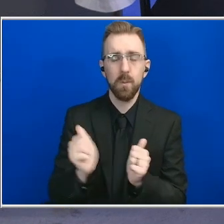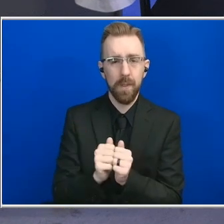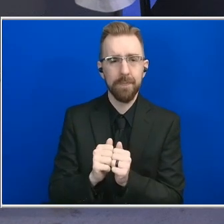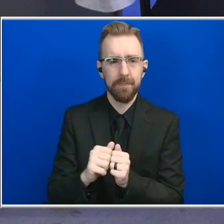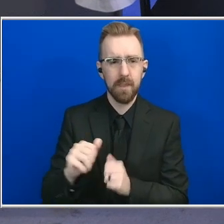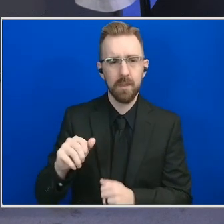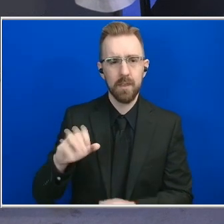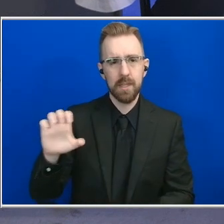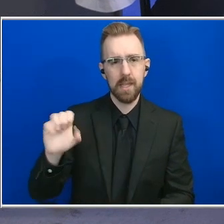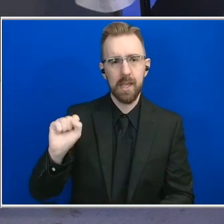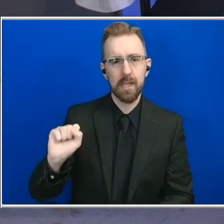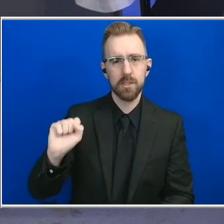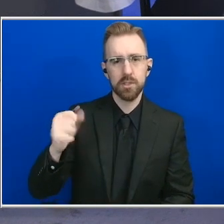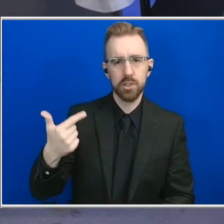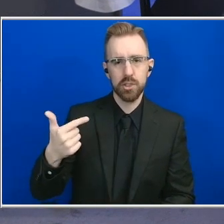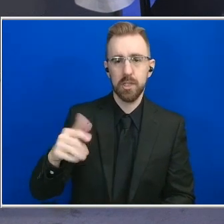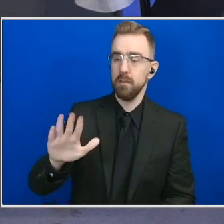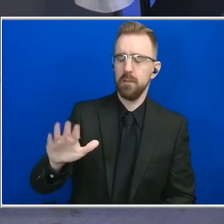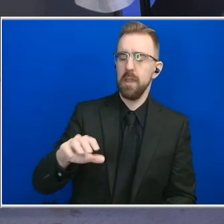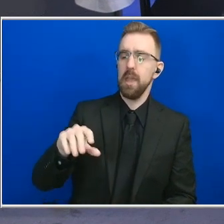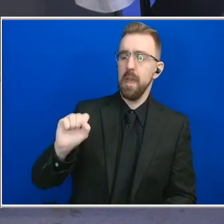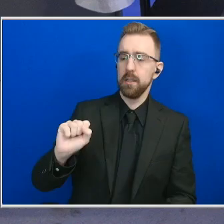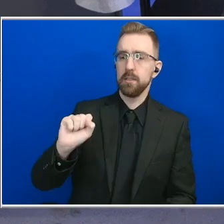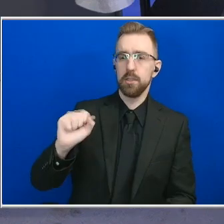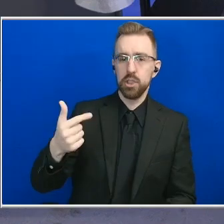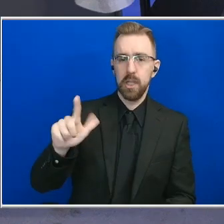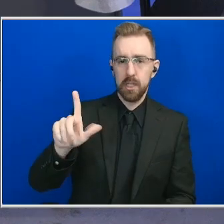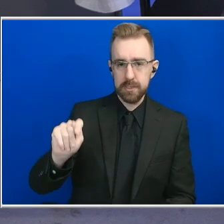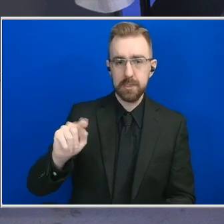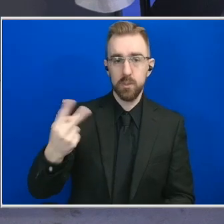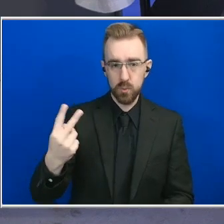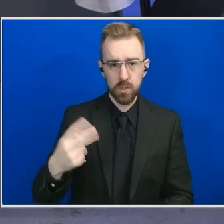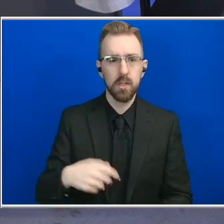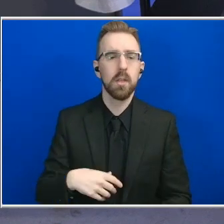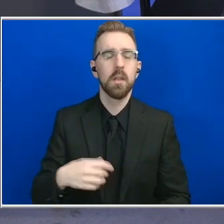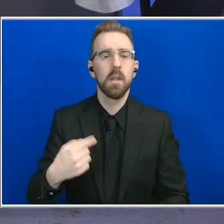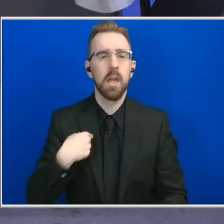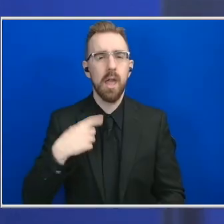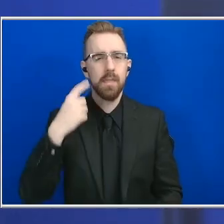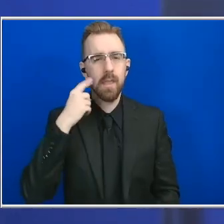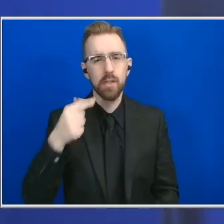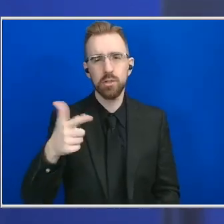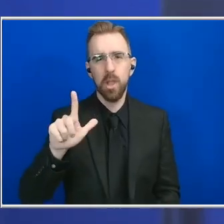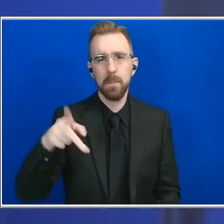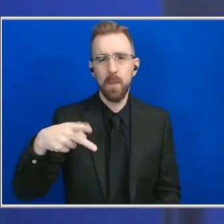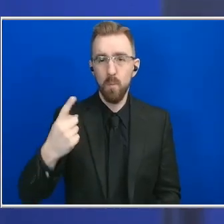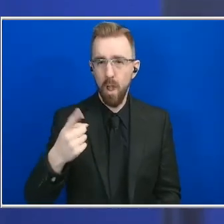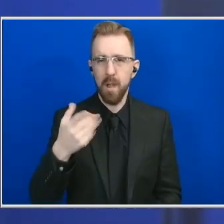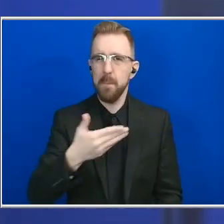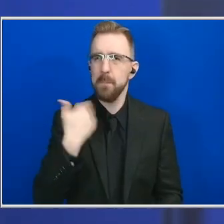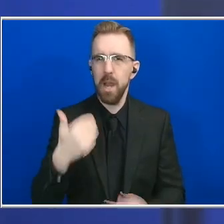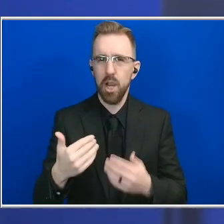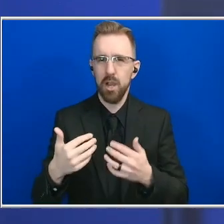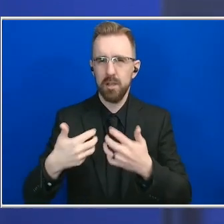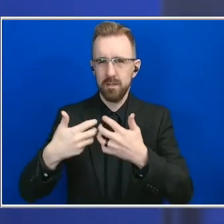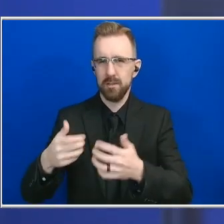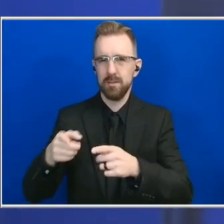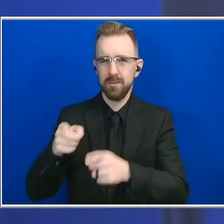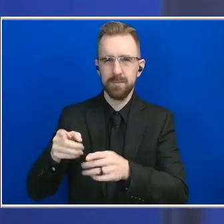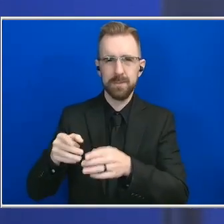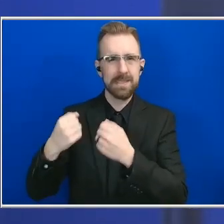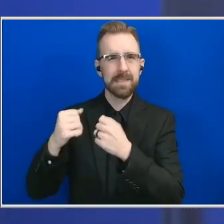SGLT2 antagonists. I think the GLP-1s would be the better mechanism of action. SGLT2s are